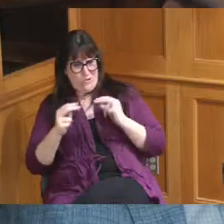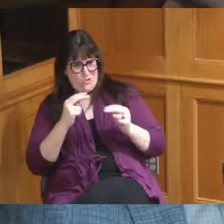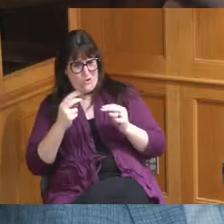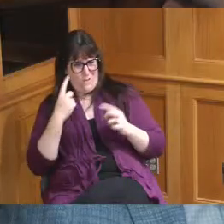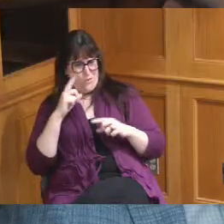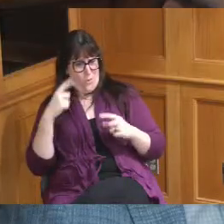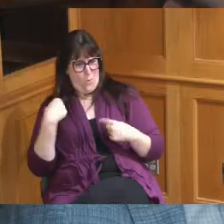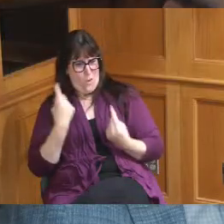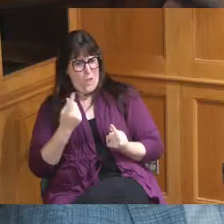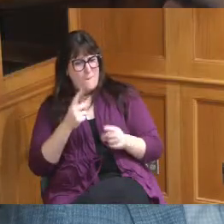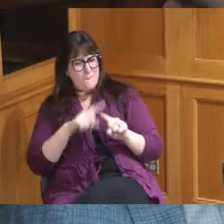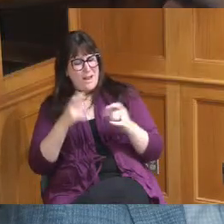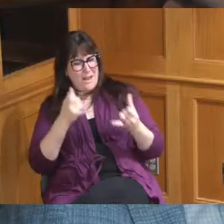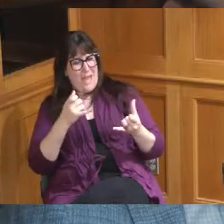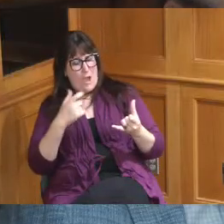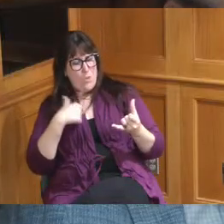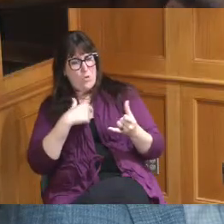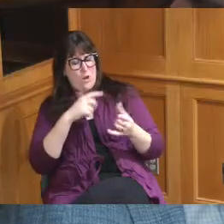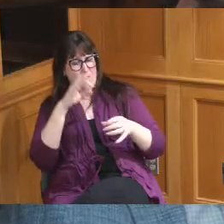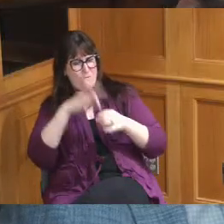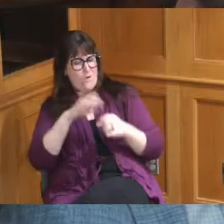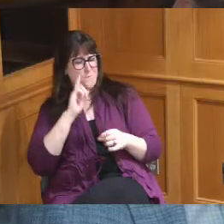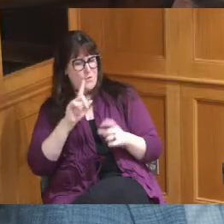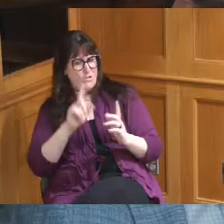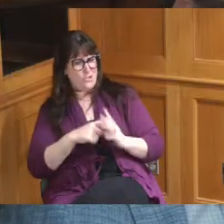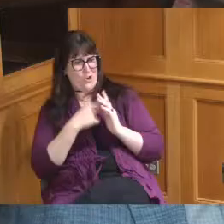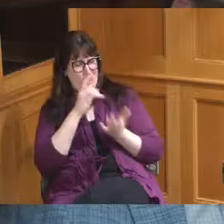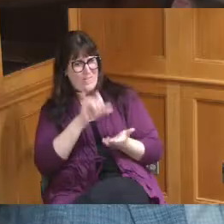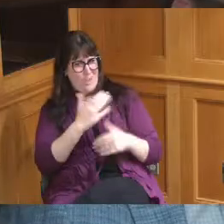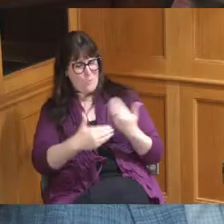to negotiate a new lease.